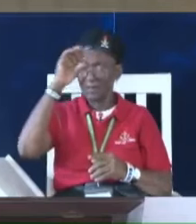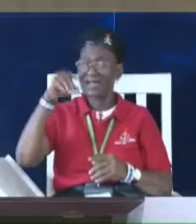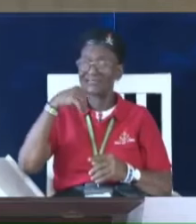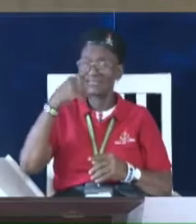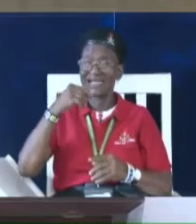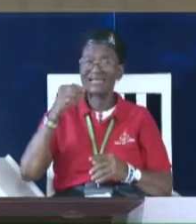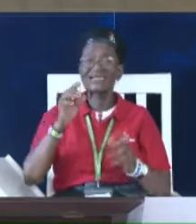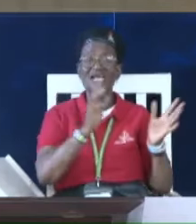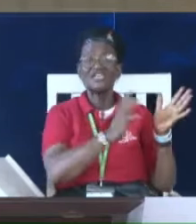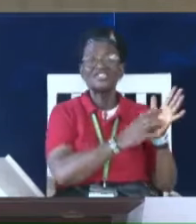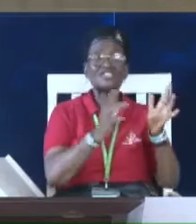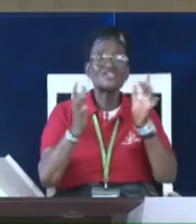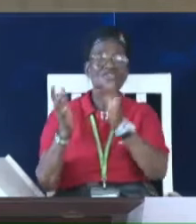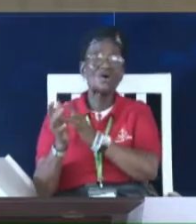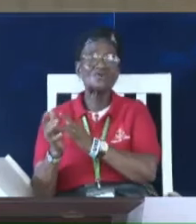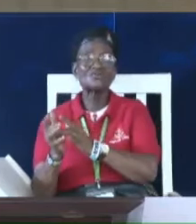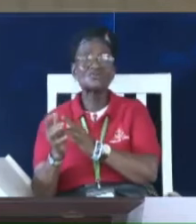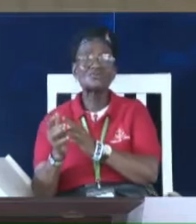"Jesus,